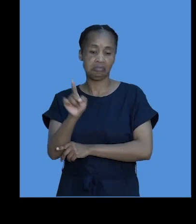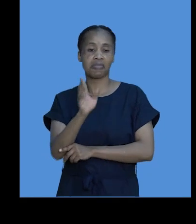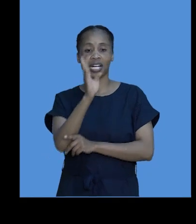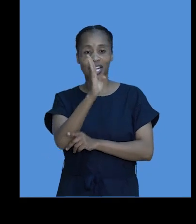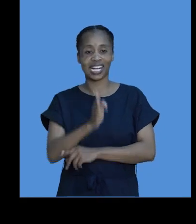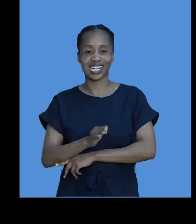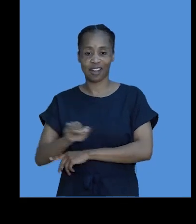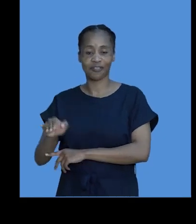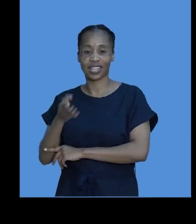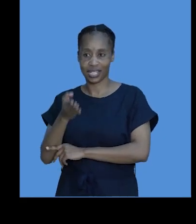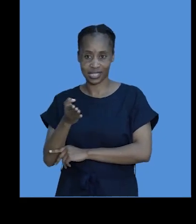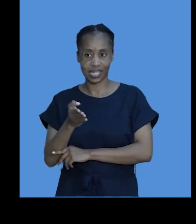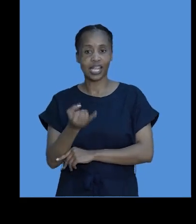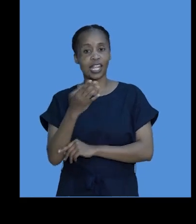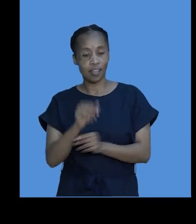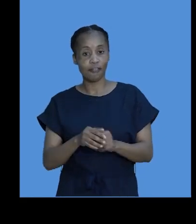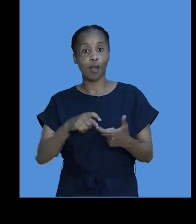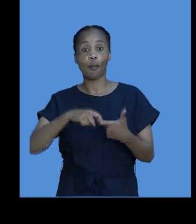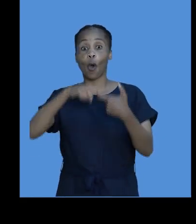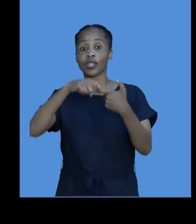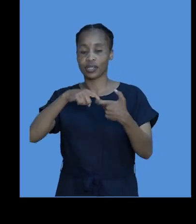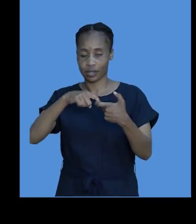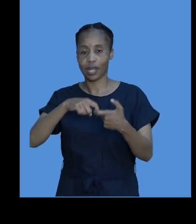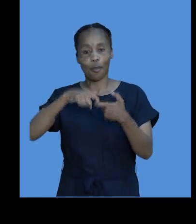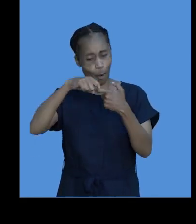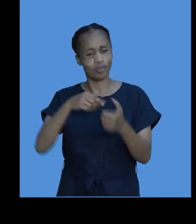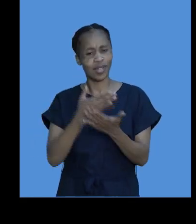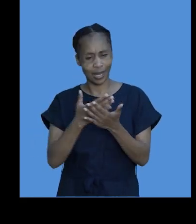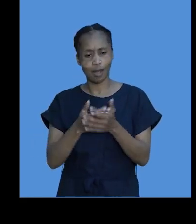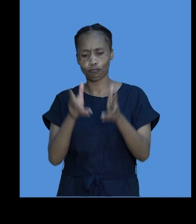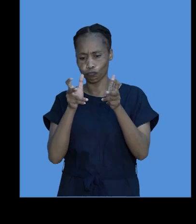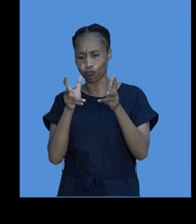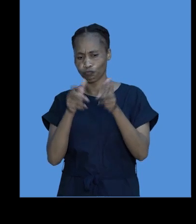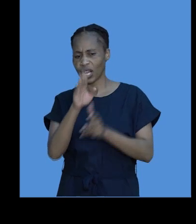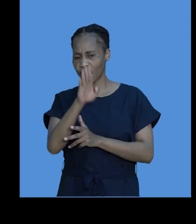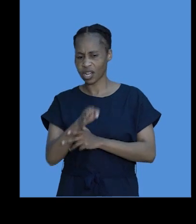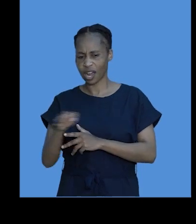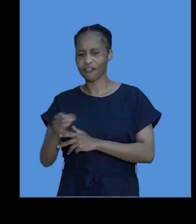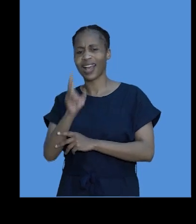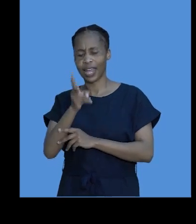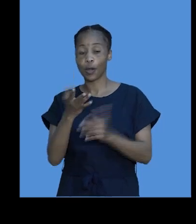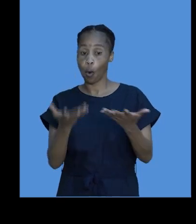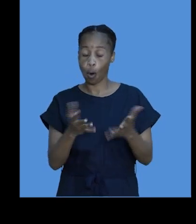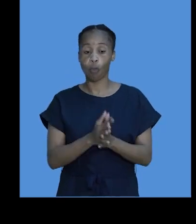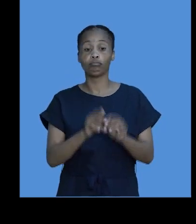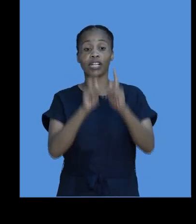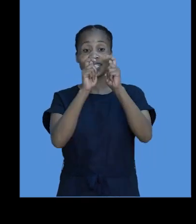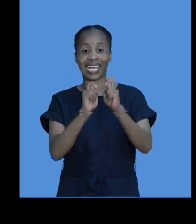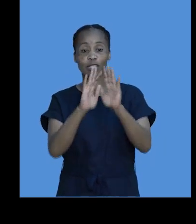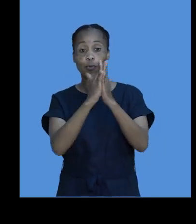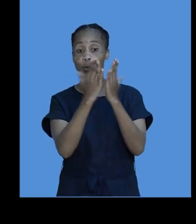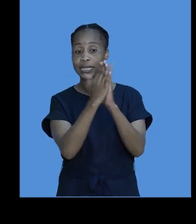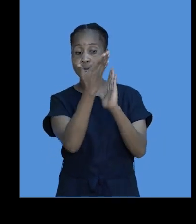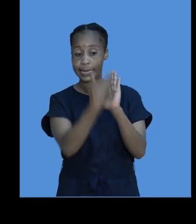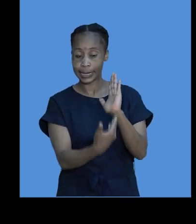to familiarize yourself with this graph. If you can pause this, you can pause this and you can look at the graph once again, or you can look